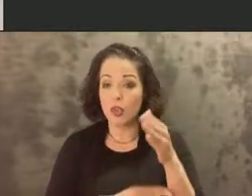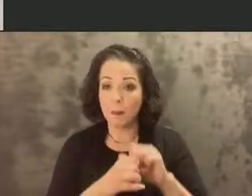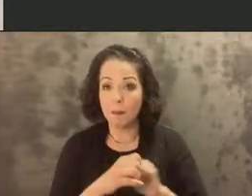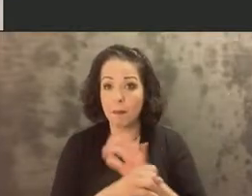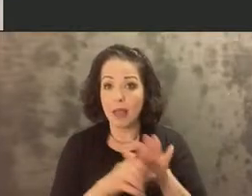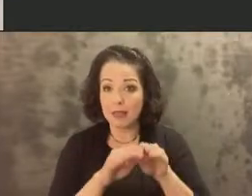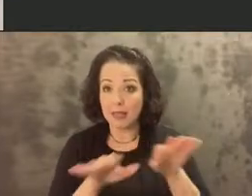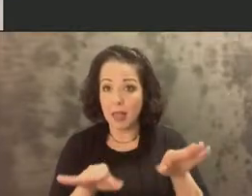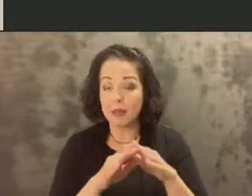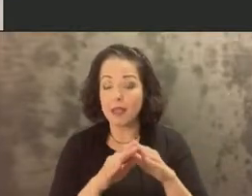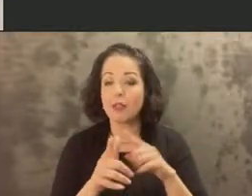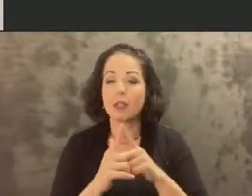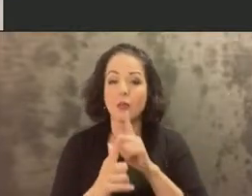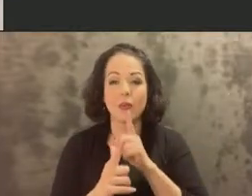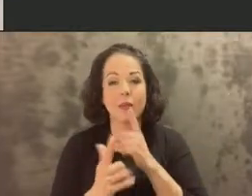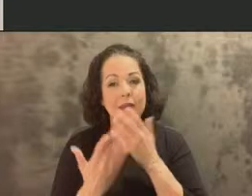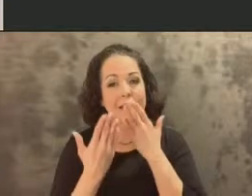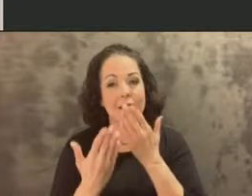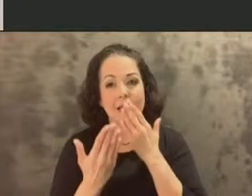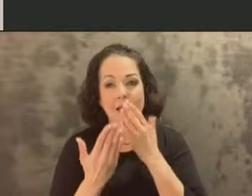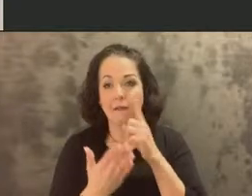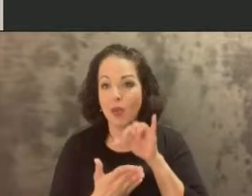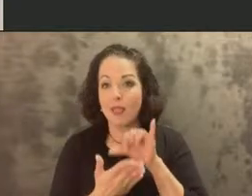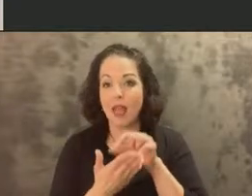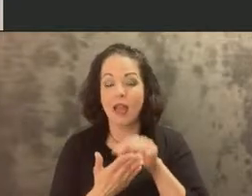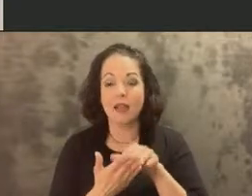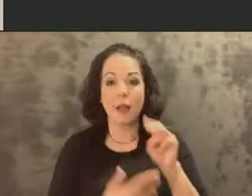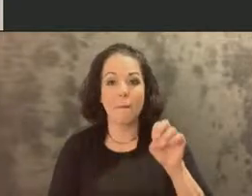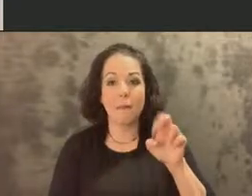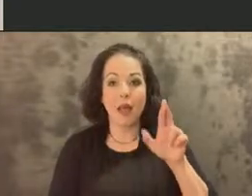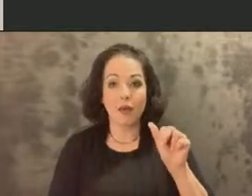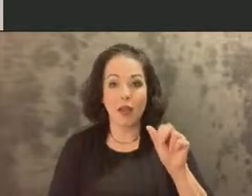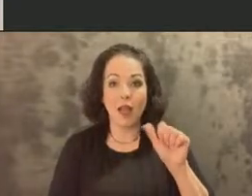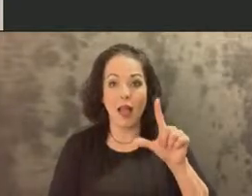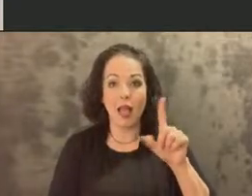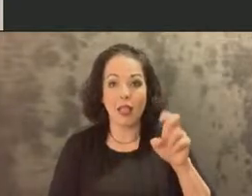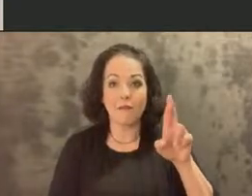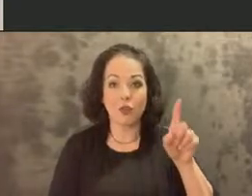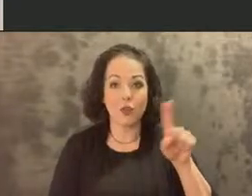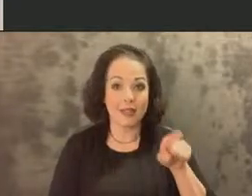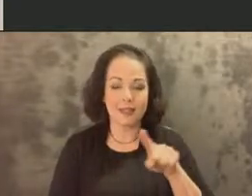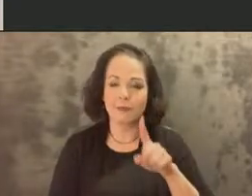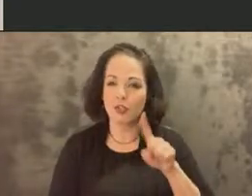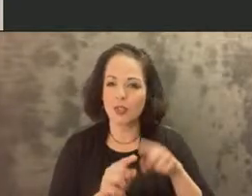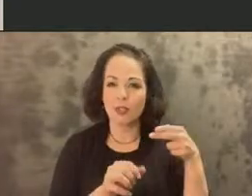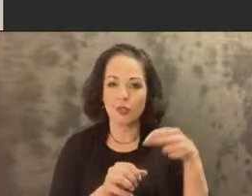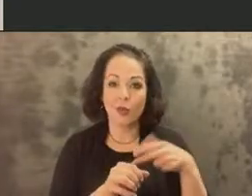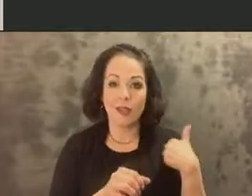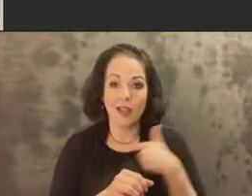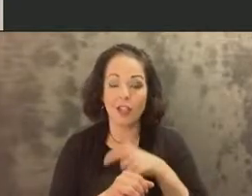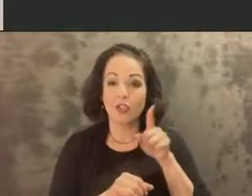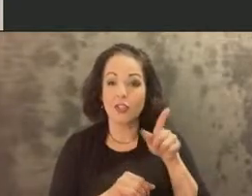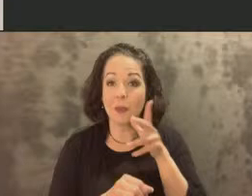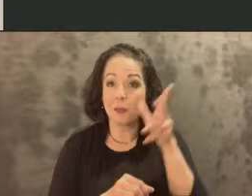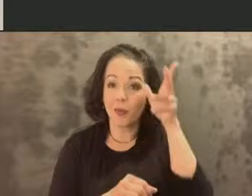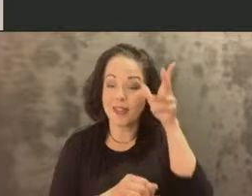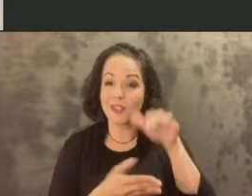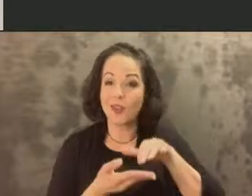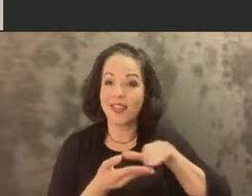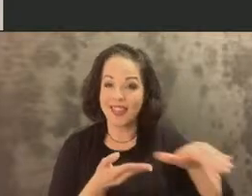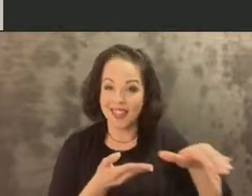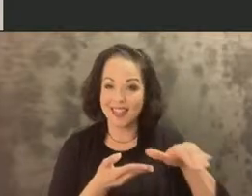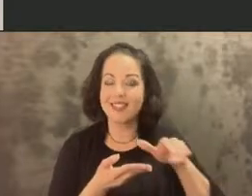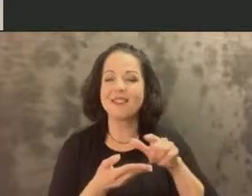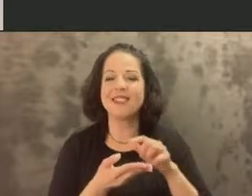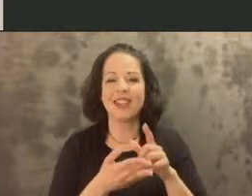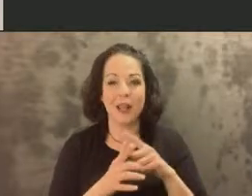So deep gratitude again for Myra Alvarez was not able to join us because she's on her parental leave. But